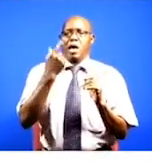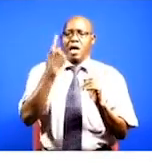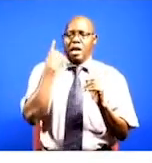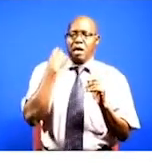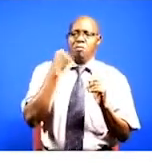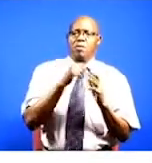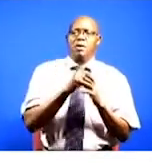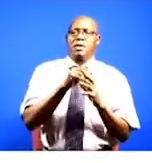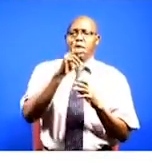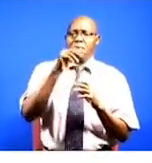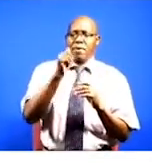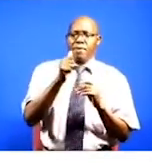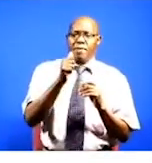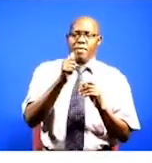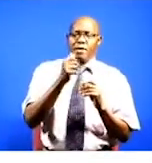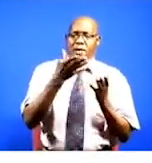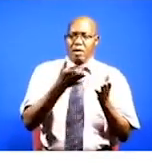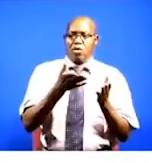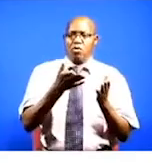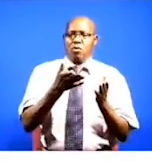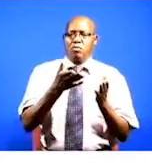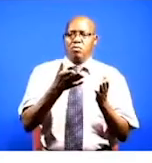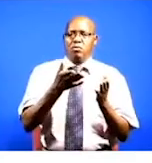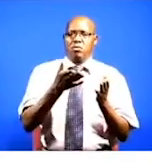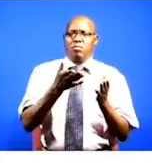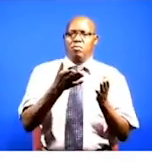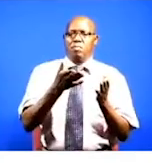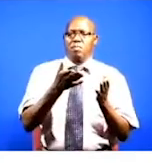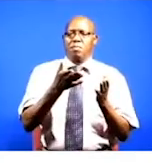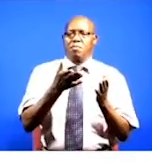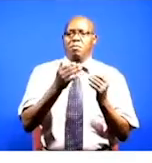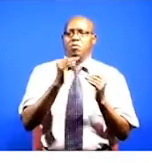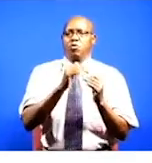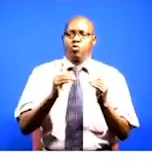Ports Authority vile ilivyo, tutatoka 5 steps above.